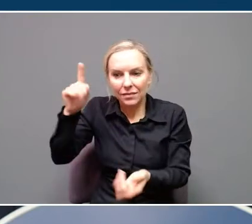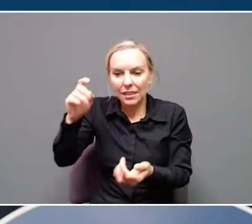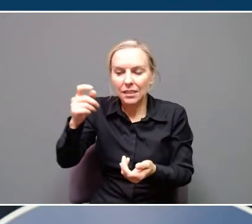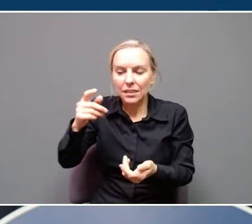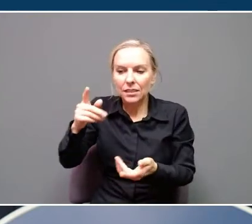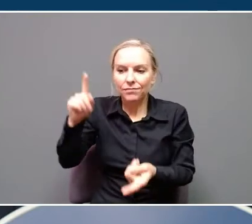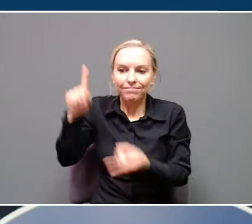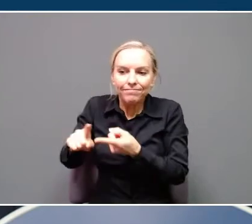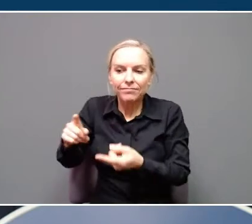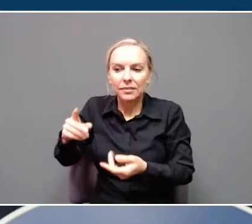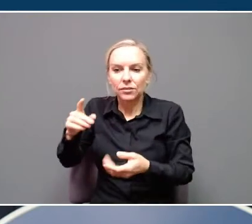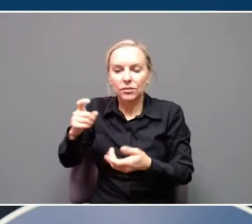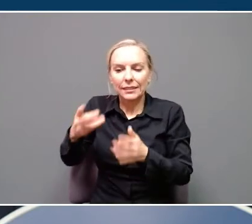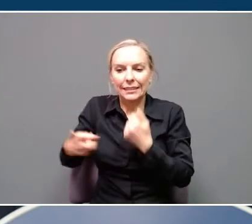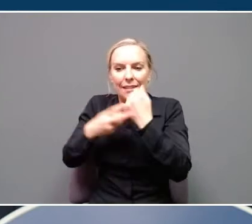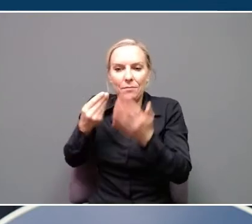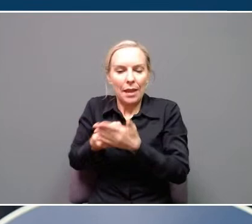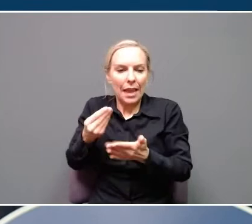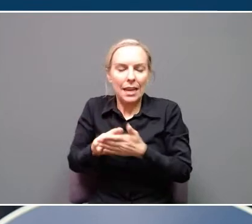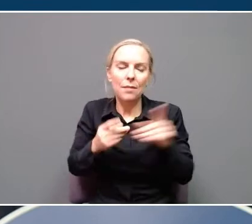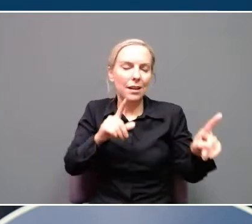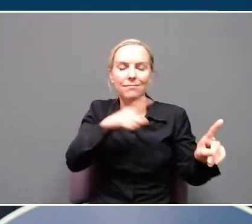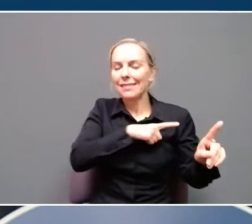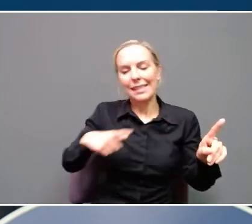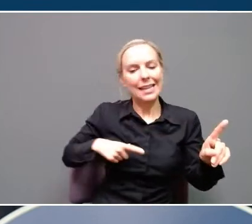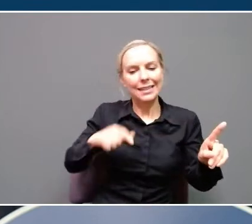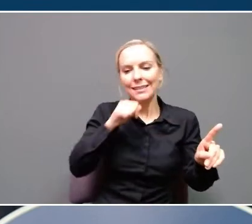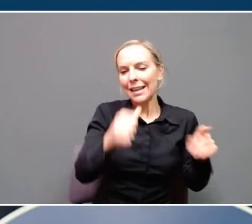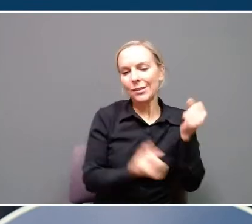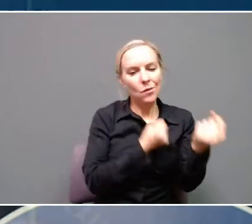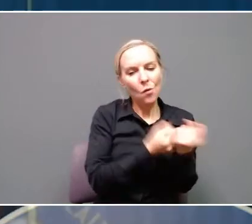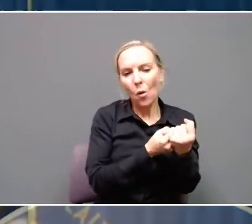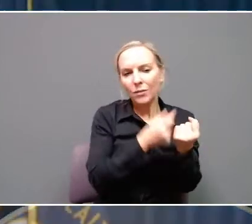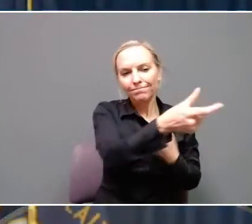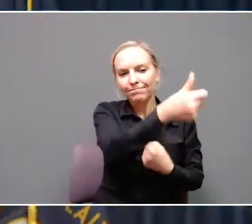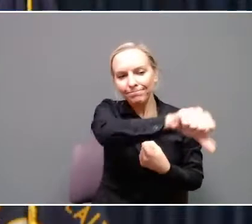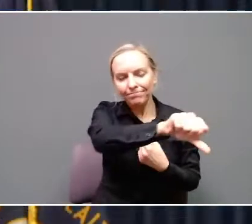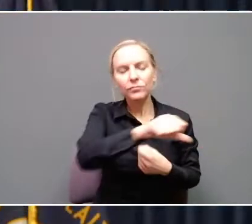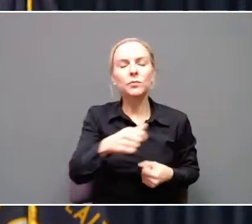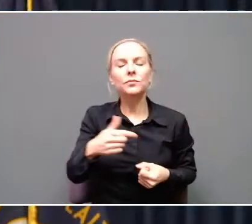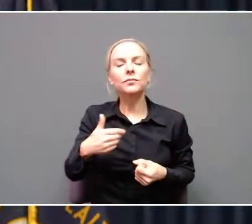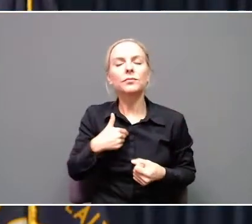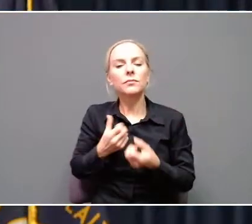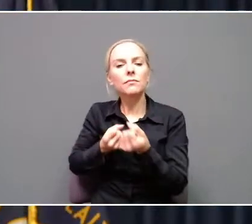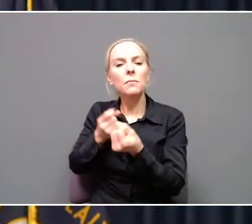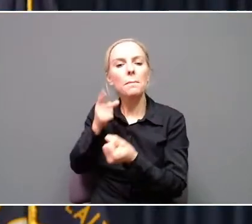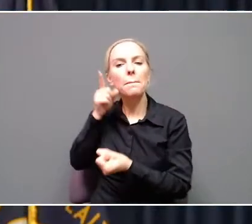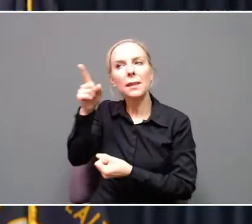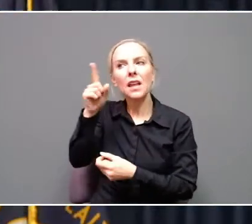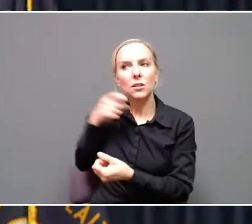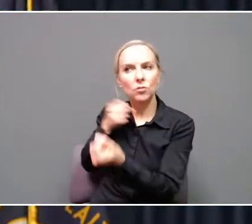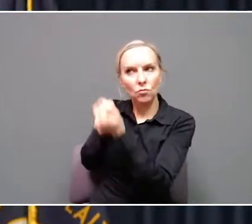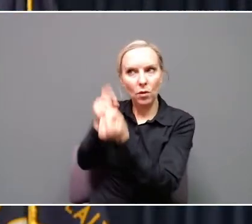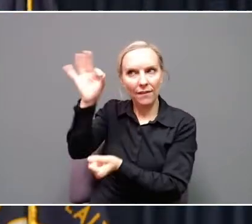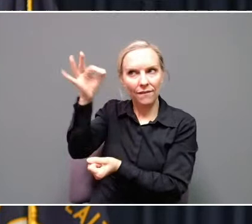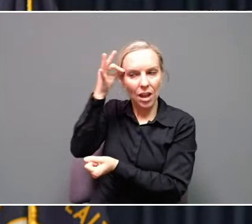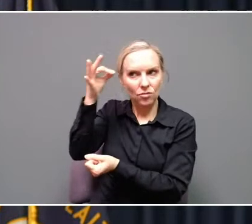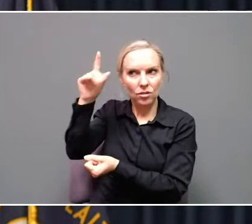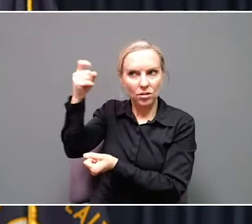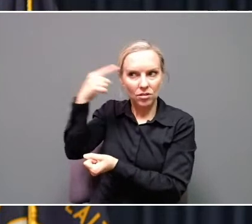us on that. And pushed the federal government to suspend the federal gas tax. And I think that they ought